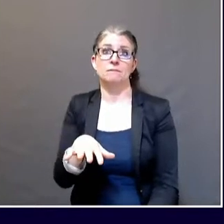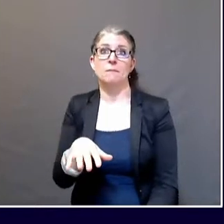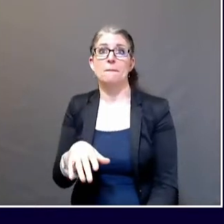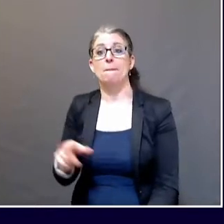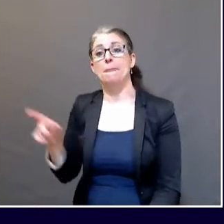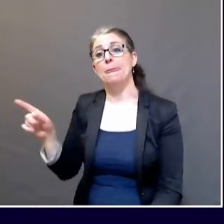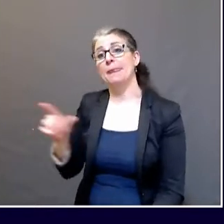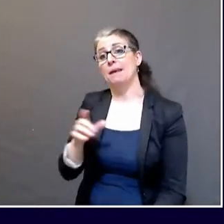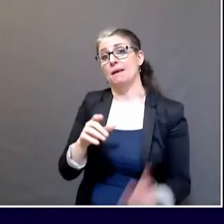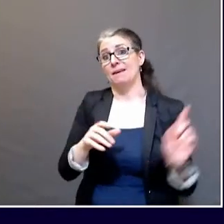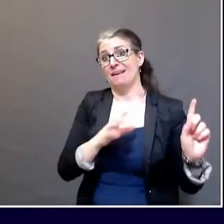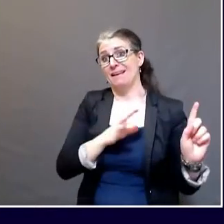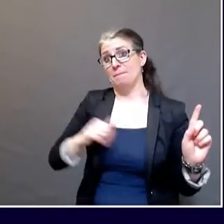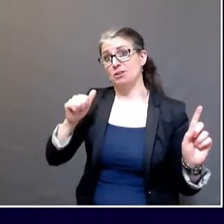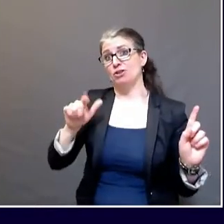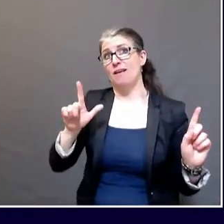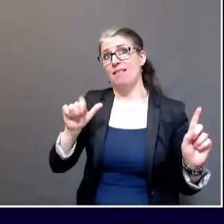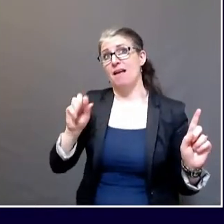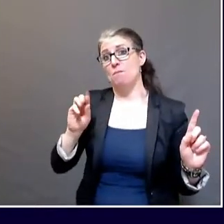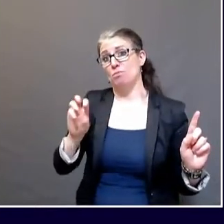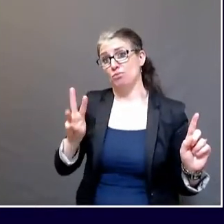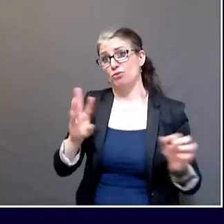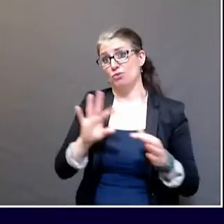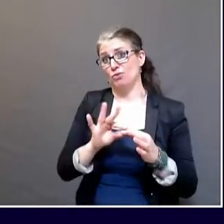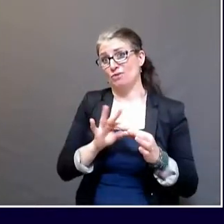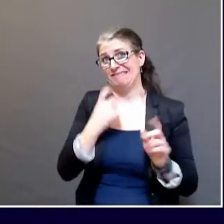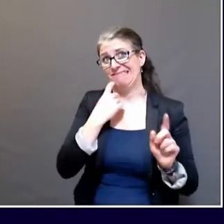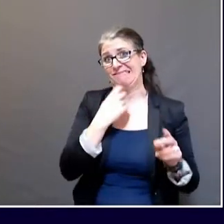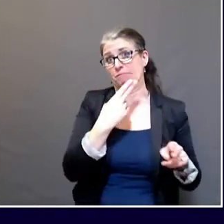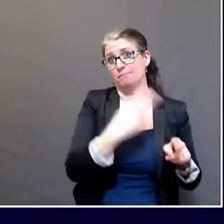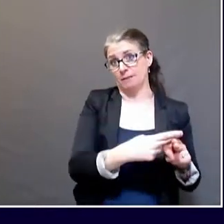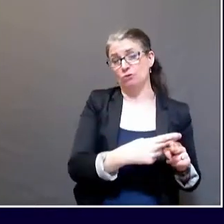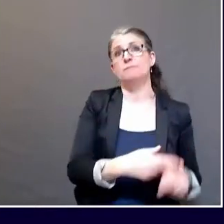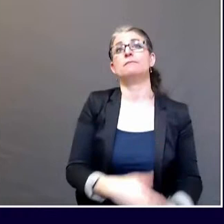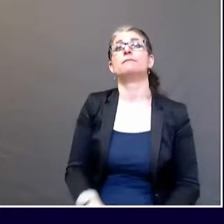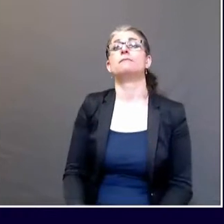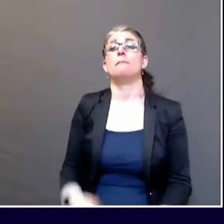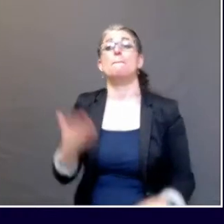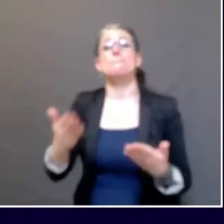perhaps by their healthcare system. We're aware of a number of clinics and hospital